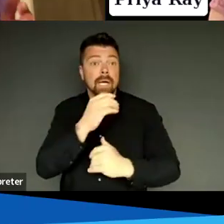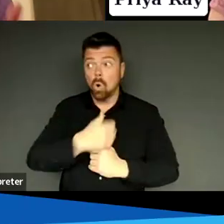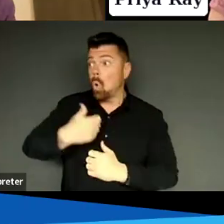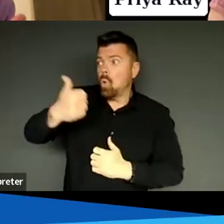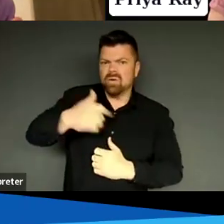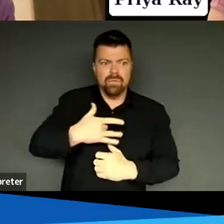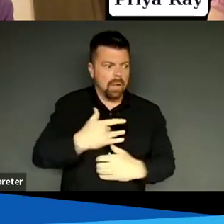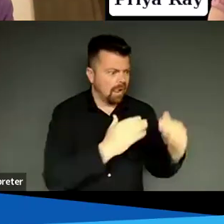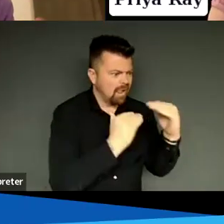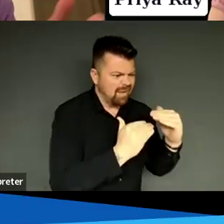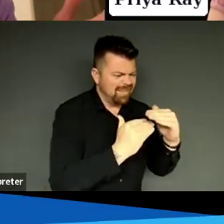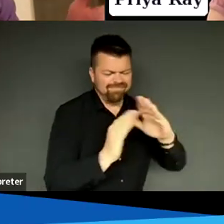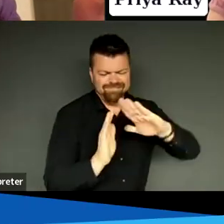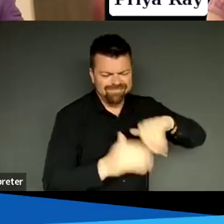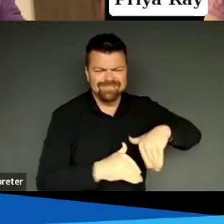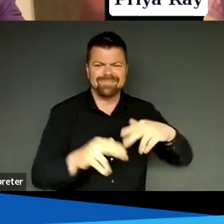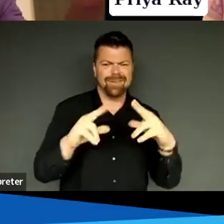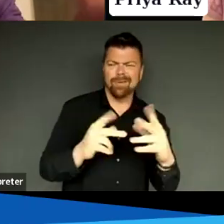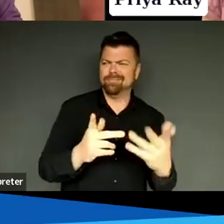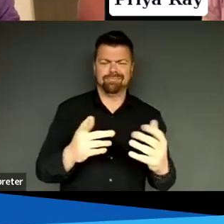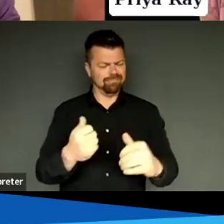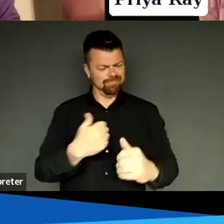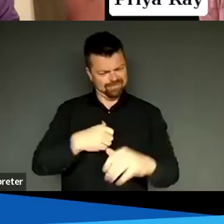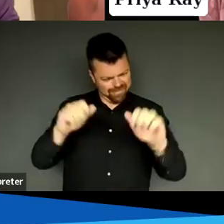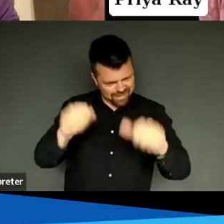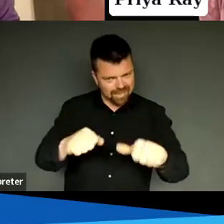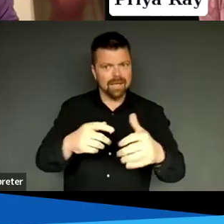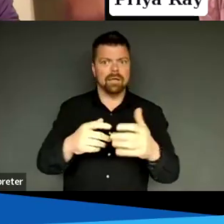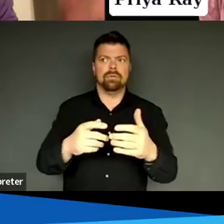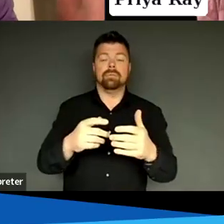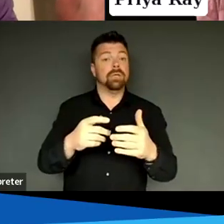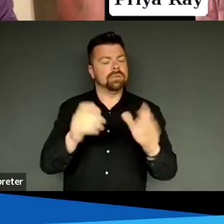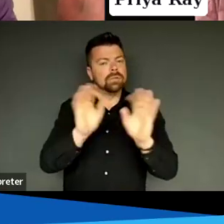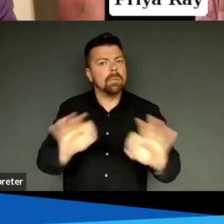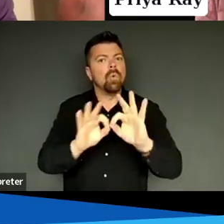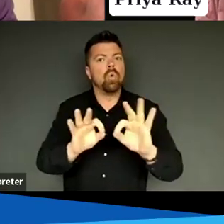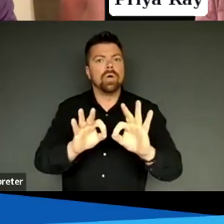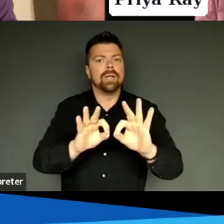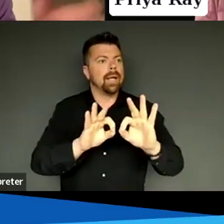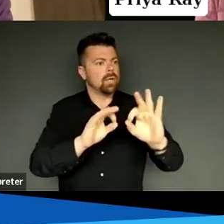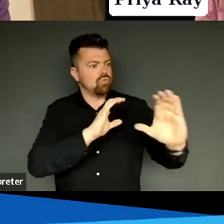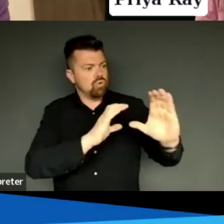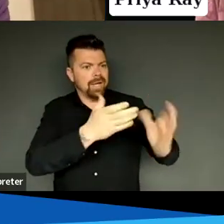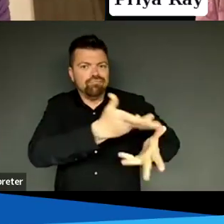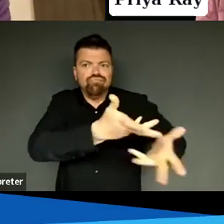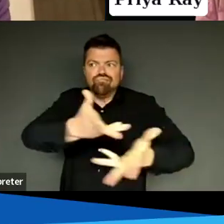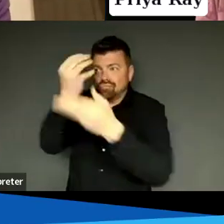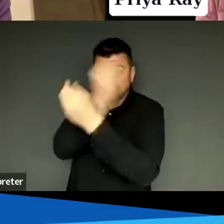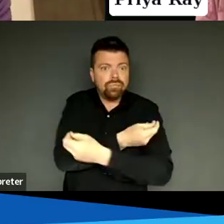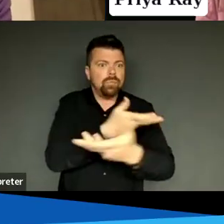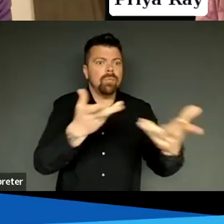us that we have to still communi- communicate and be out in the community to let others know